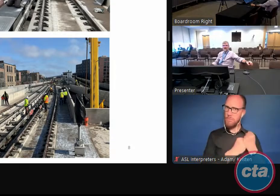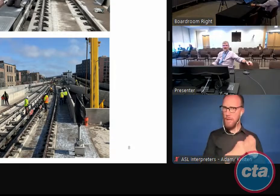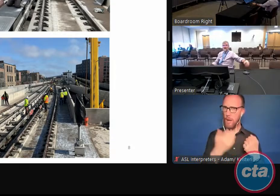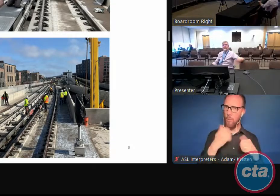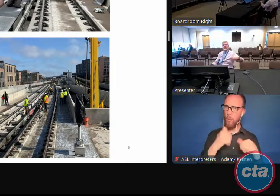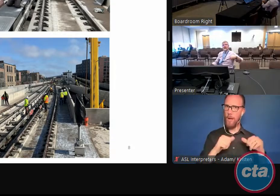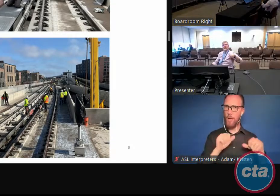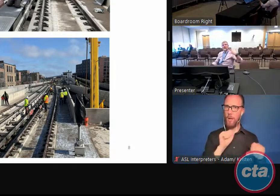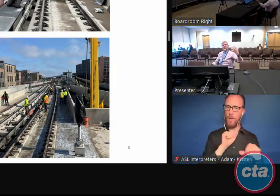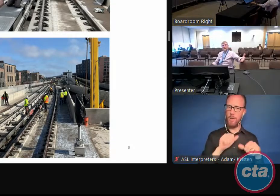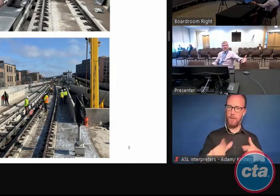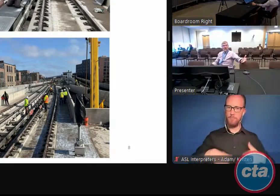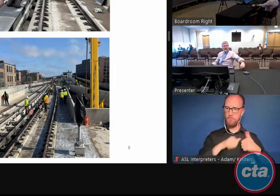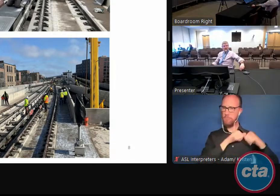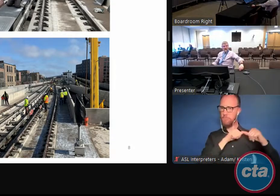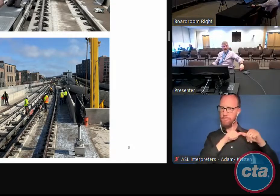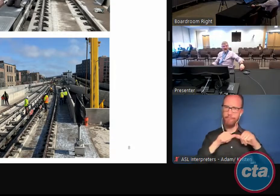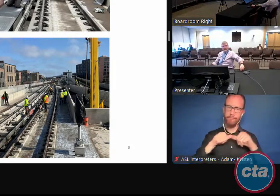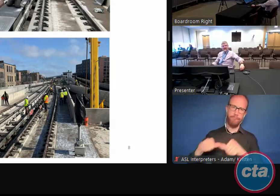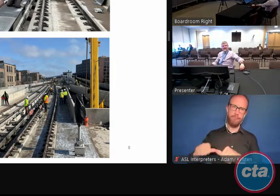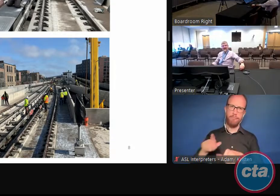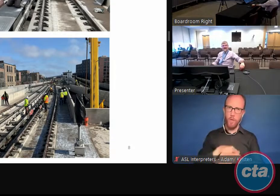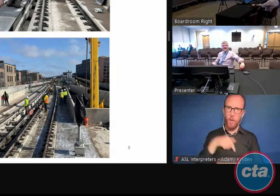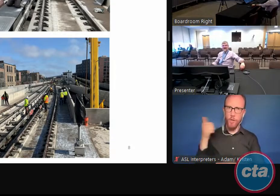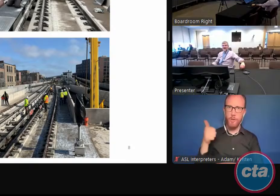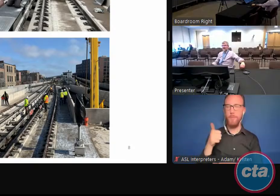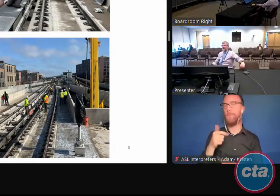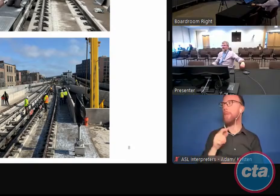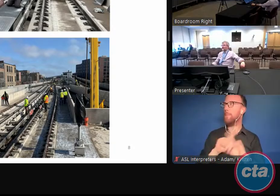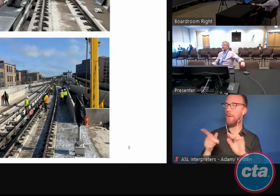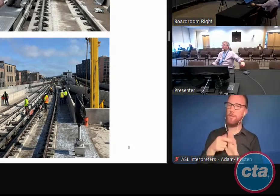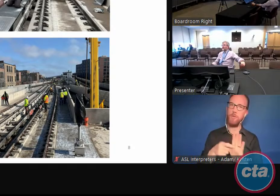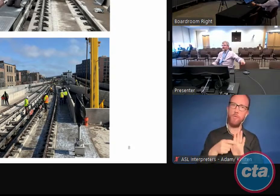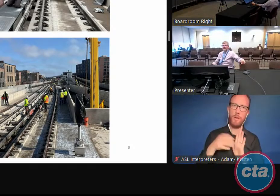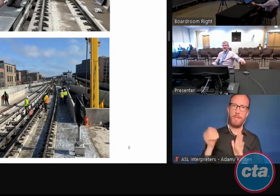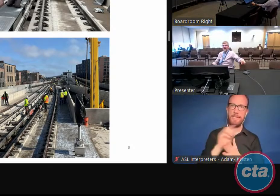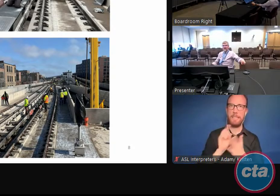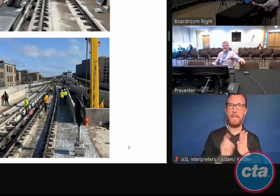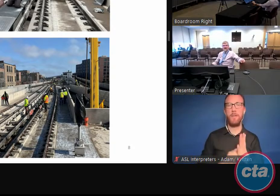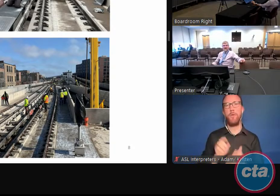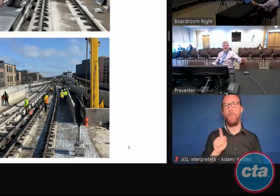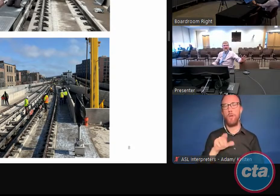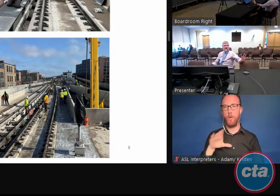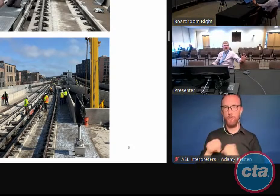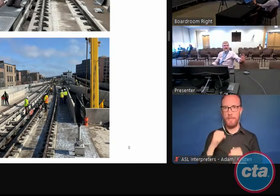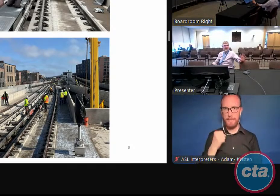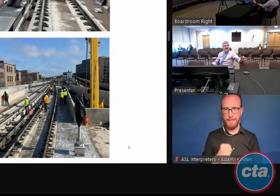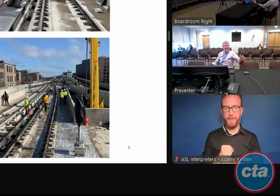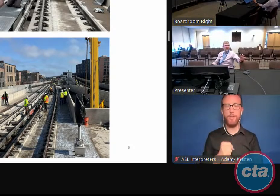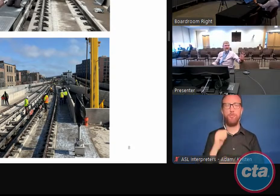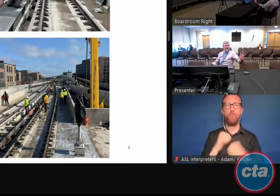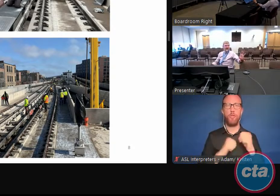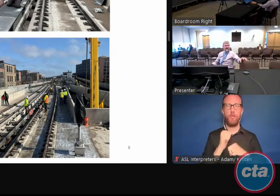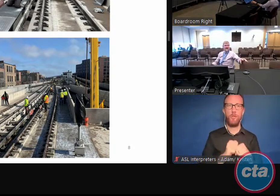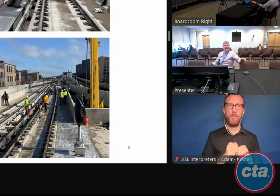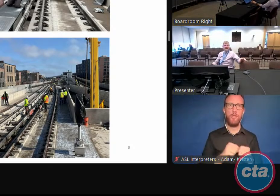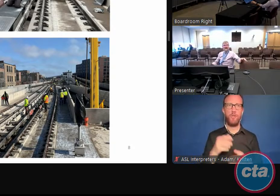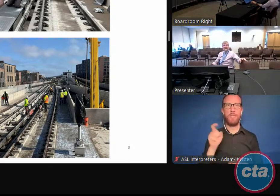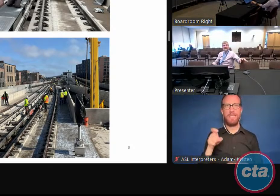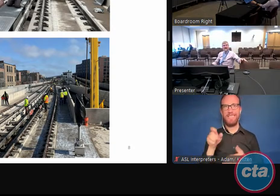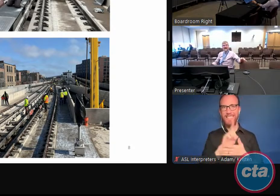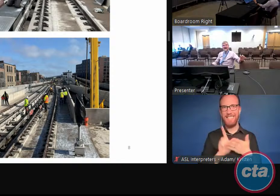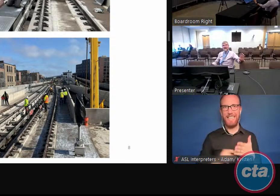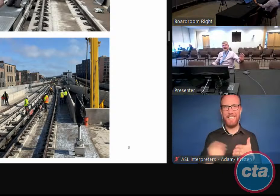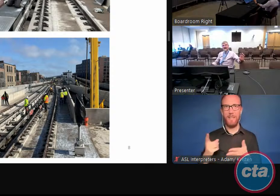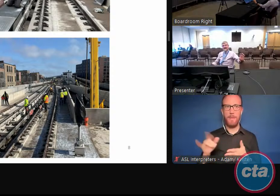I would imagine that you don't have to. What was required in design of this contract was a 100-year structure. And so not only did the design builder have to design something for